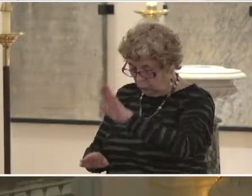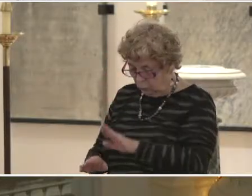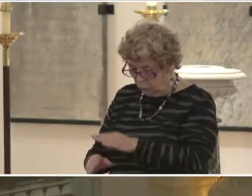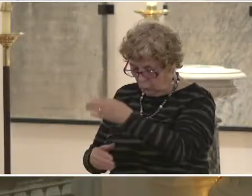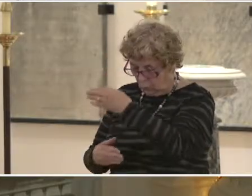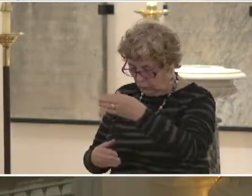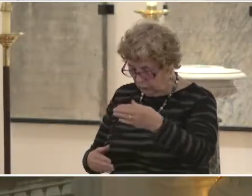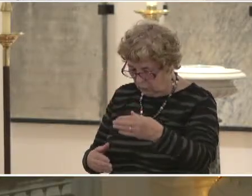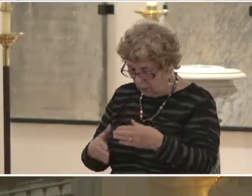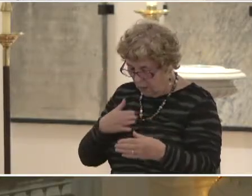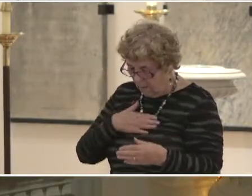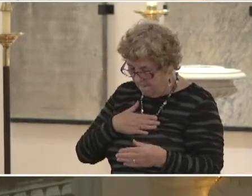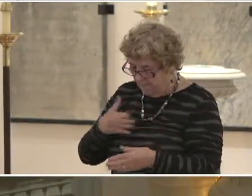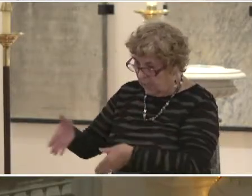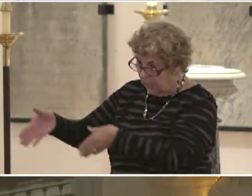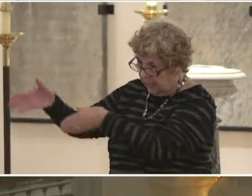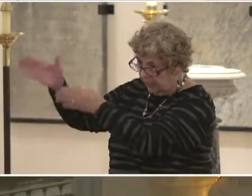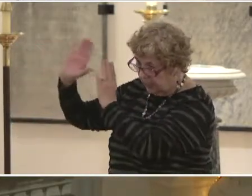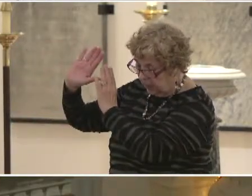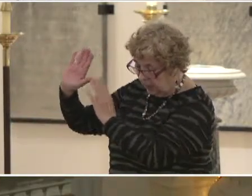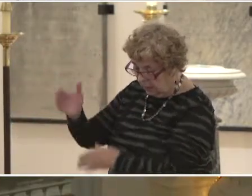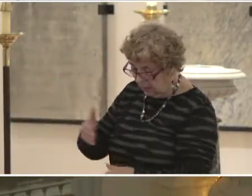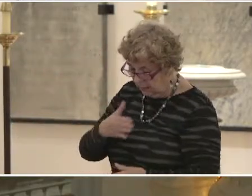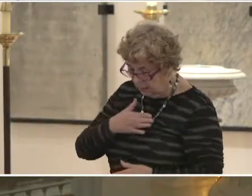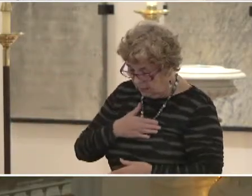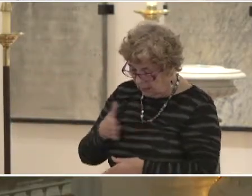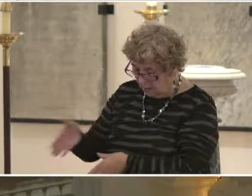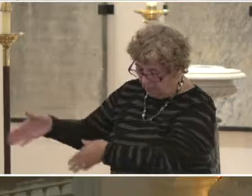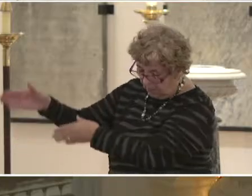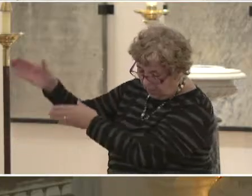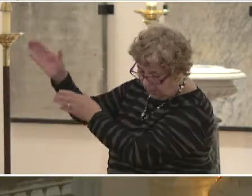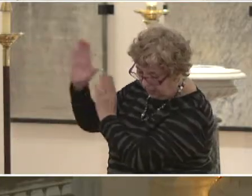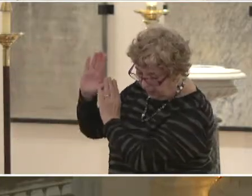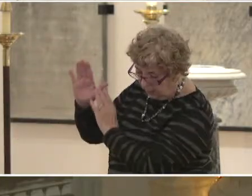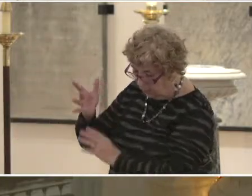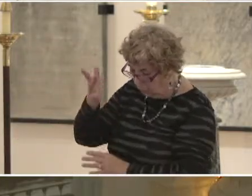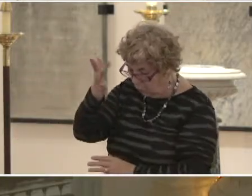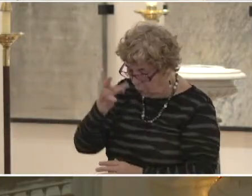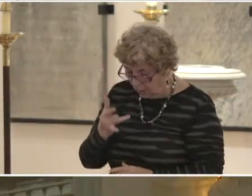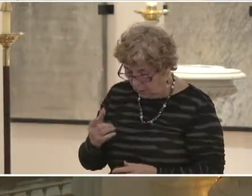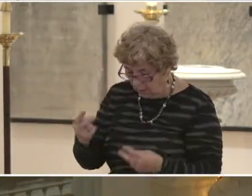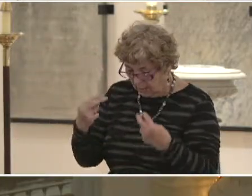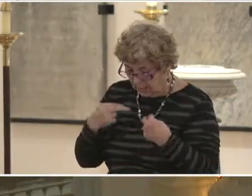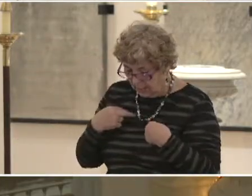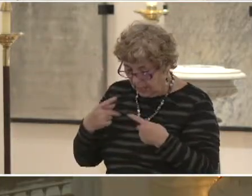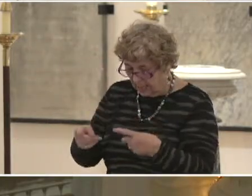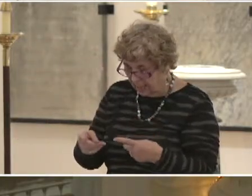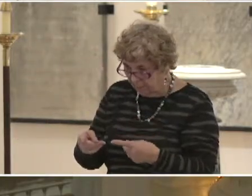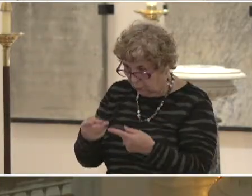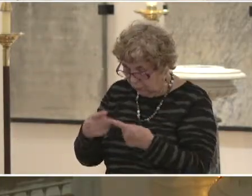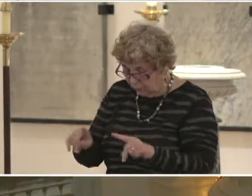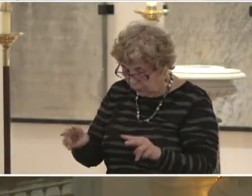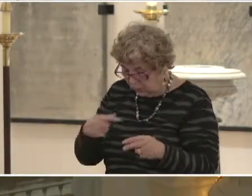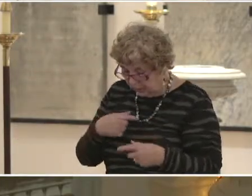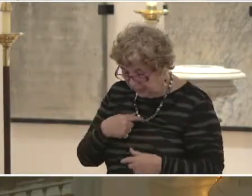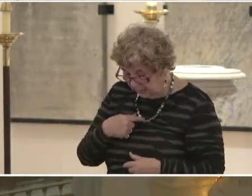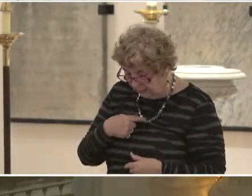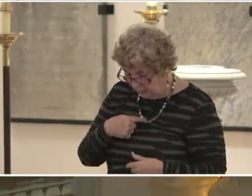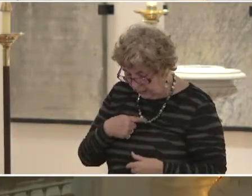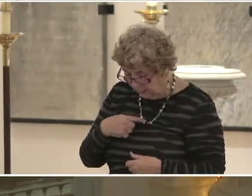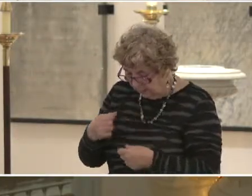sound hollow. Because sometimes Faith is